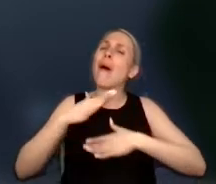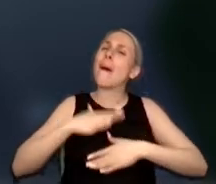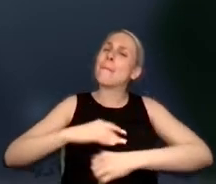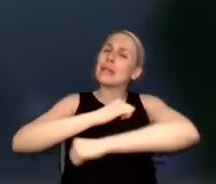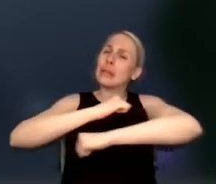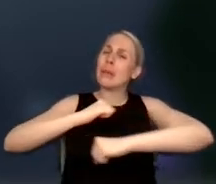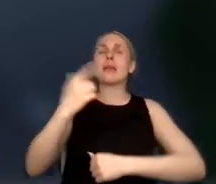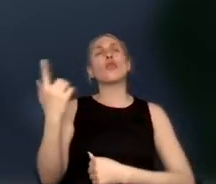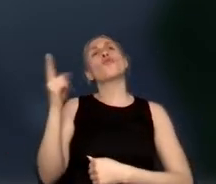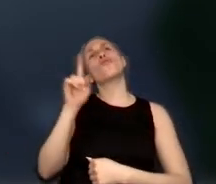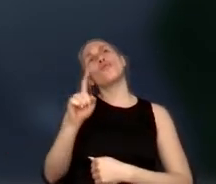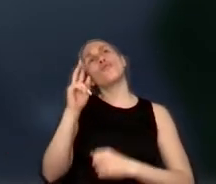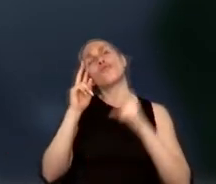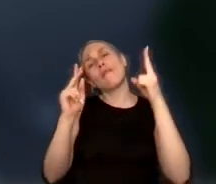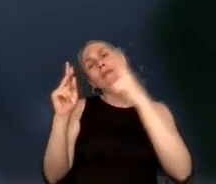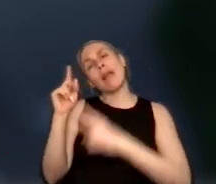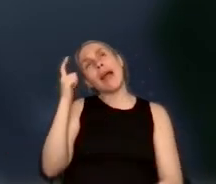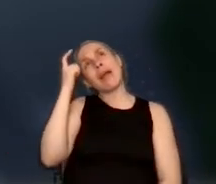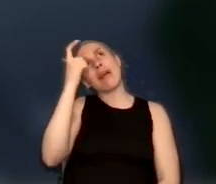have revelations, rather than